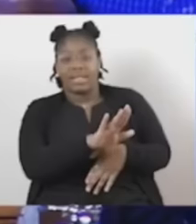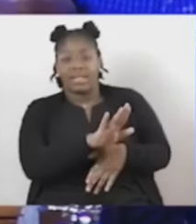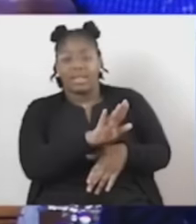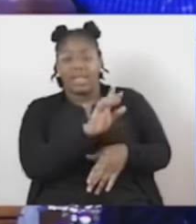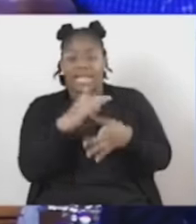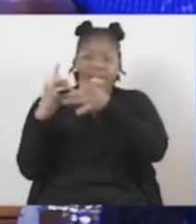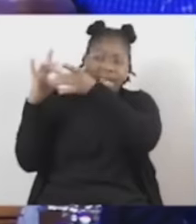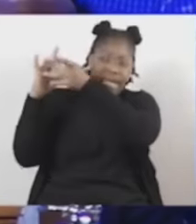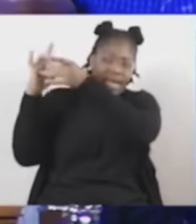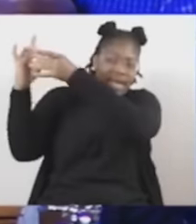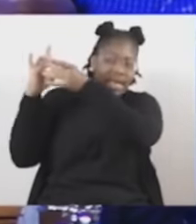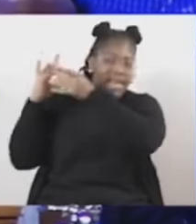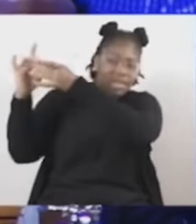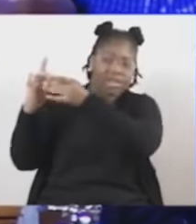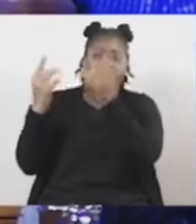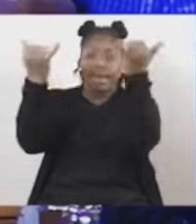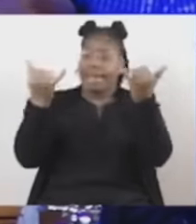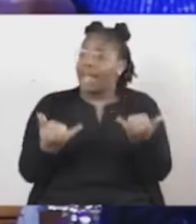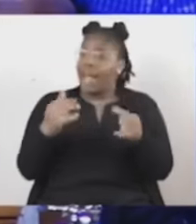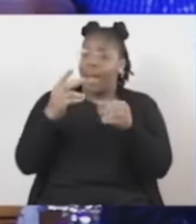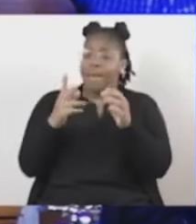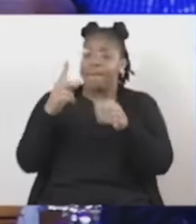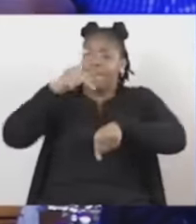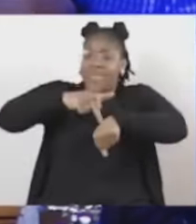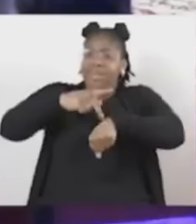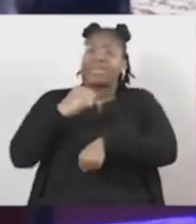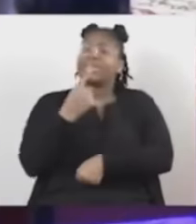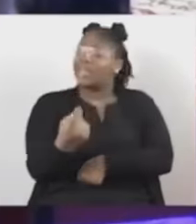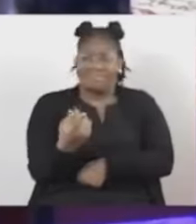assertions and trying to suggest, I don't even know that man.